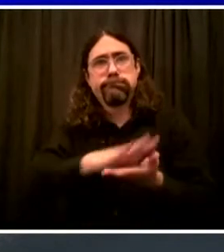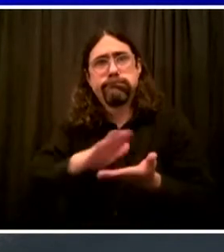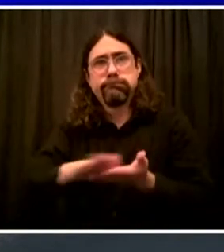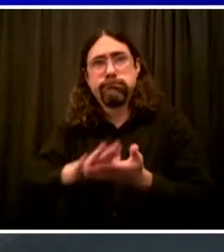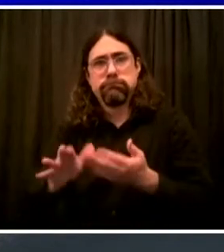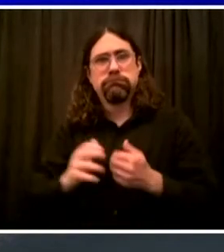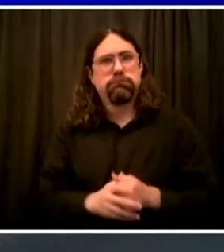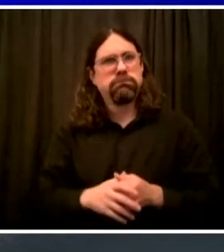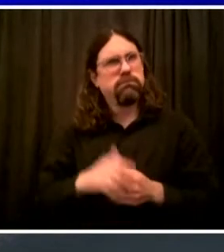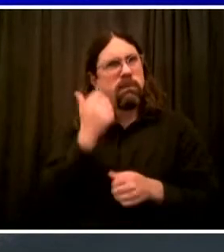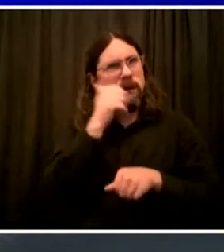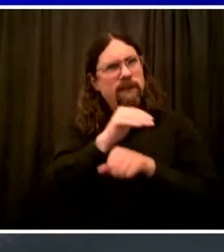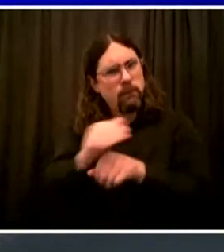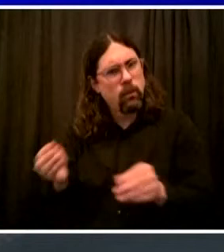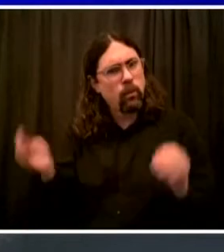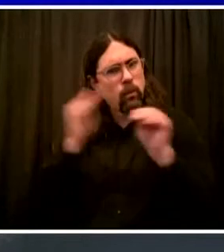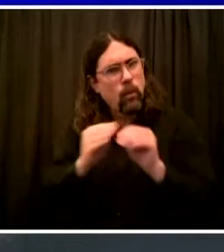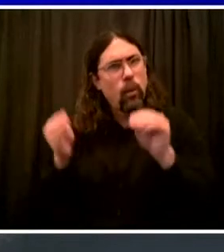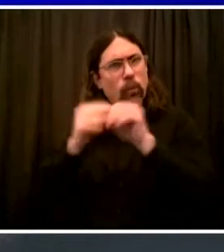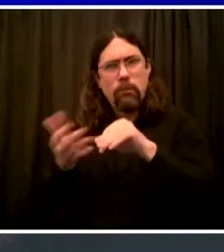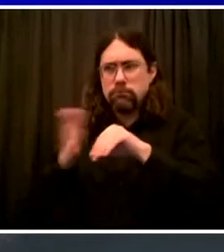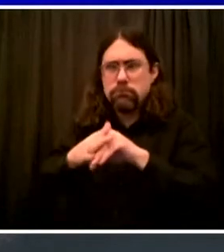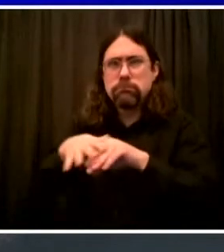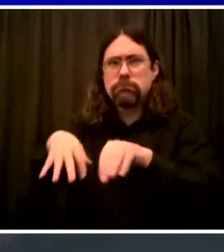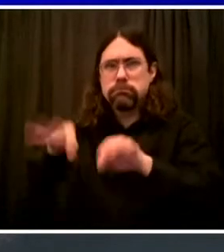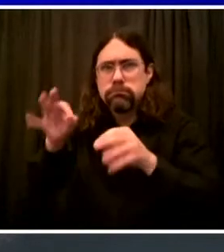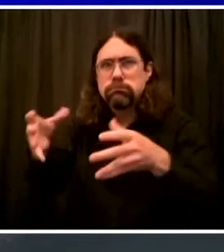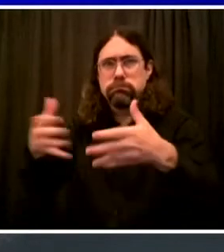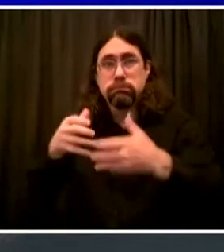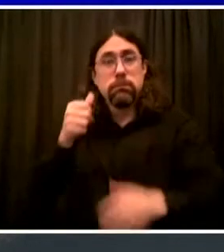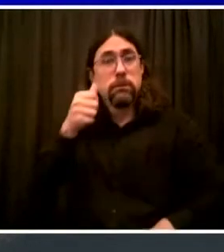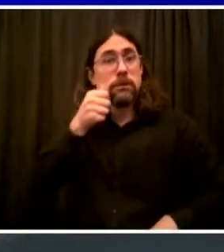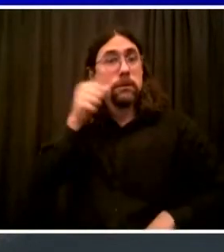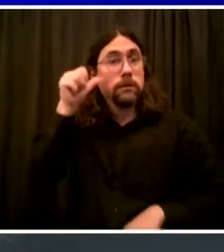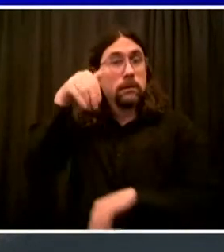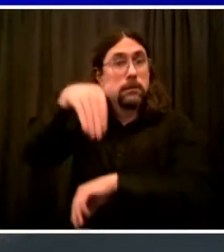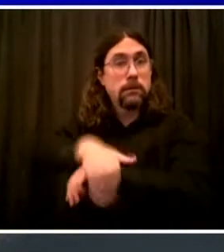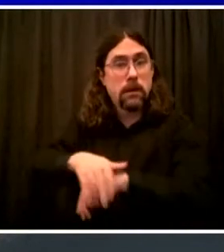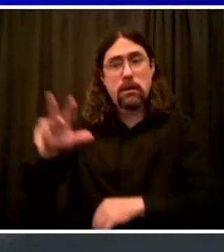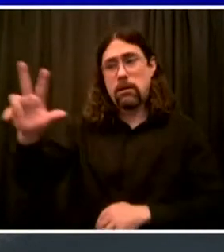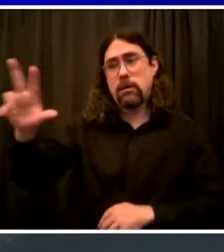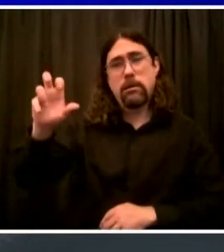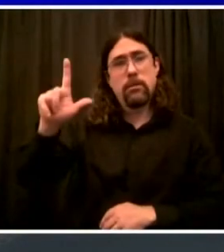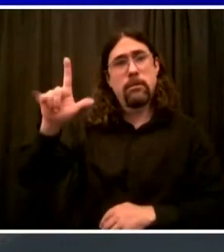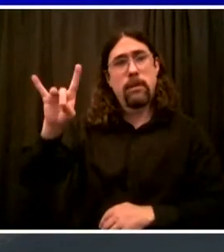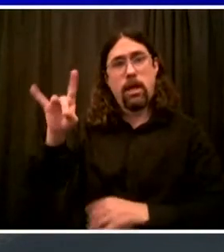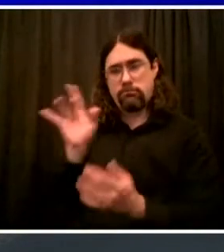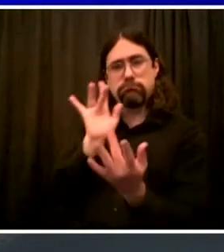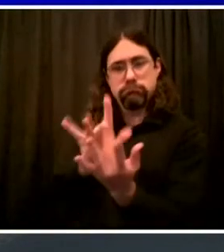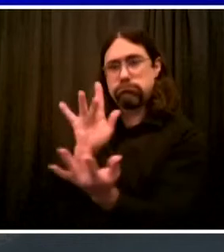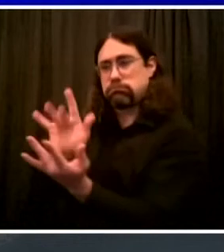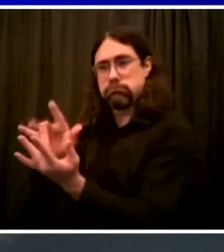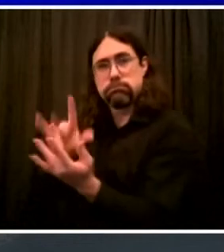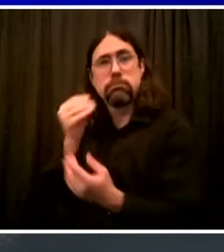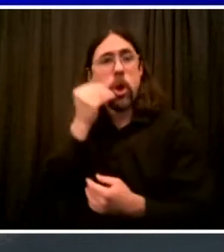328 homeless individuals were approached for help by our outreach workers and by the homeless outreach members of the